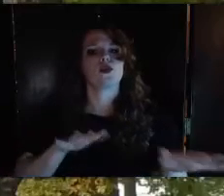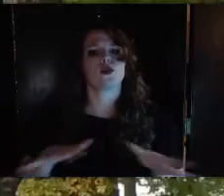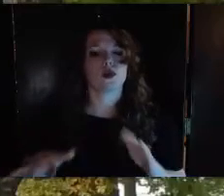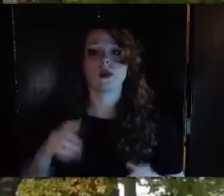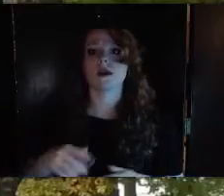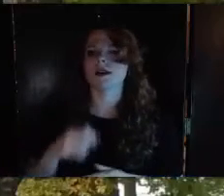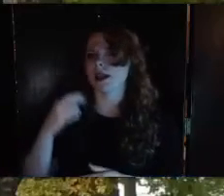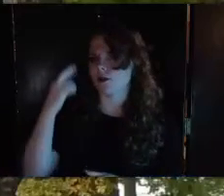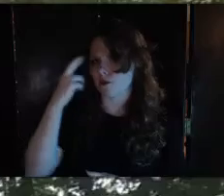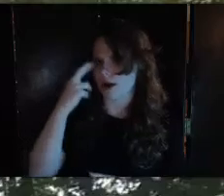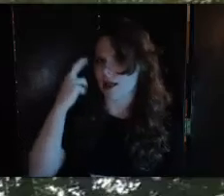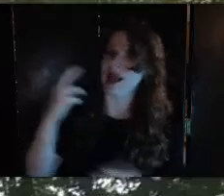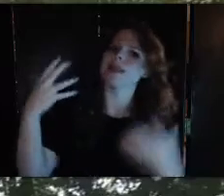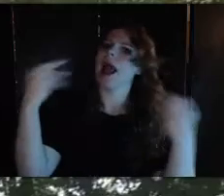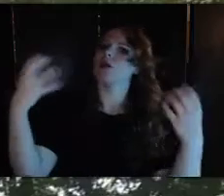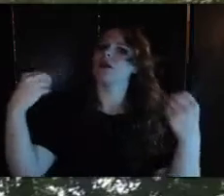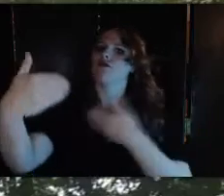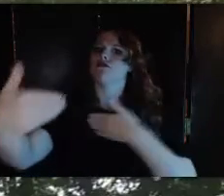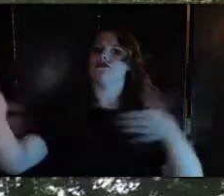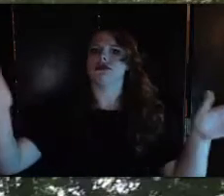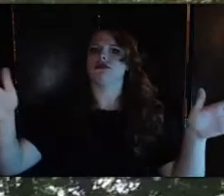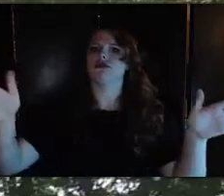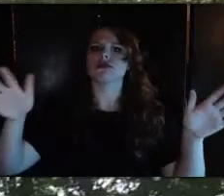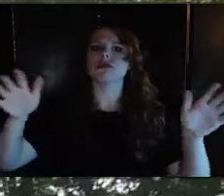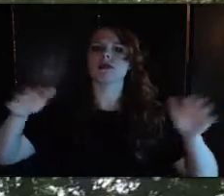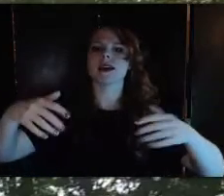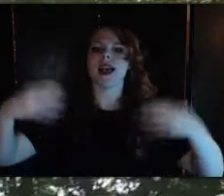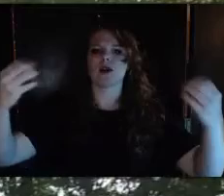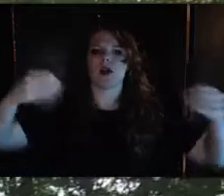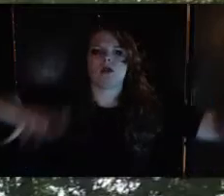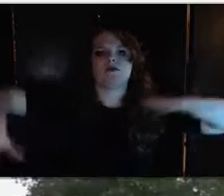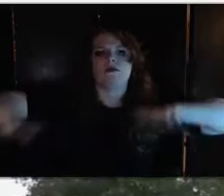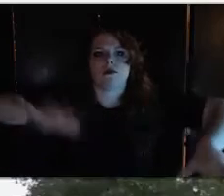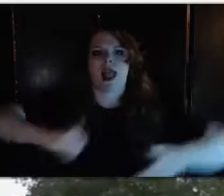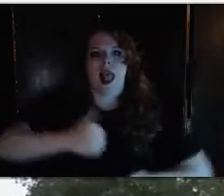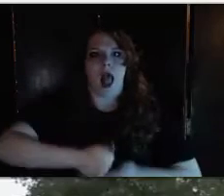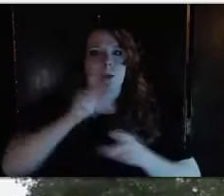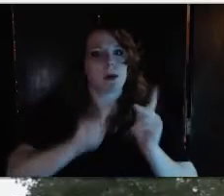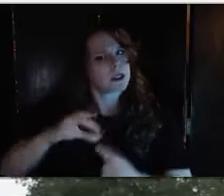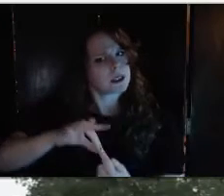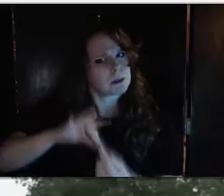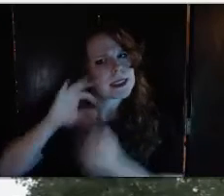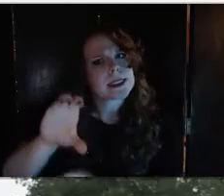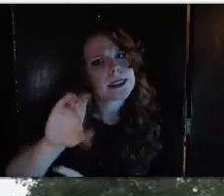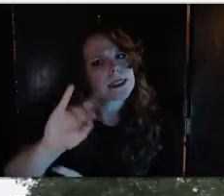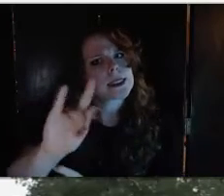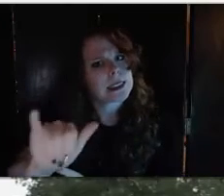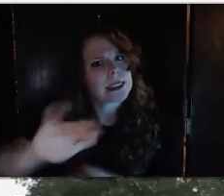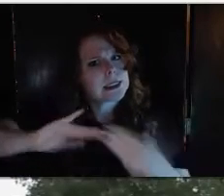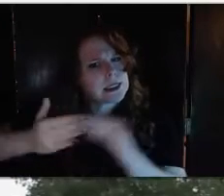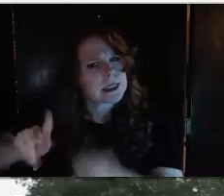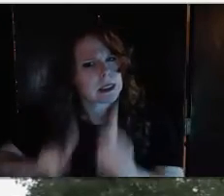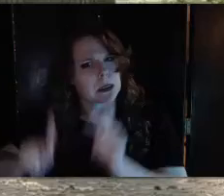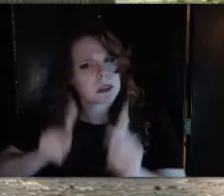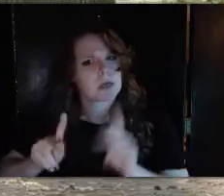open space has helped city residents in particular. They also say being outdoors, getting fresh air, and just being in an